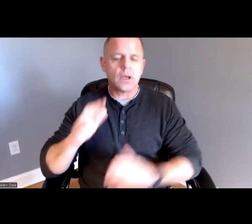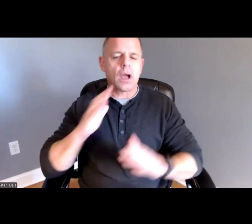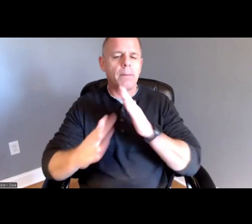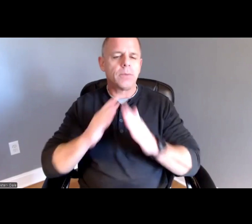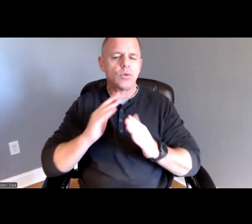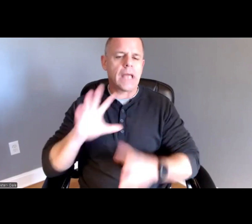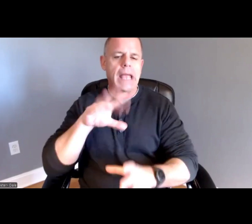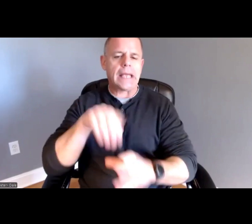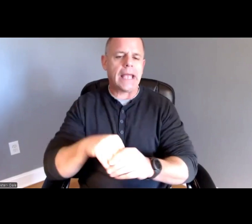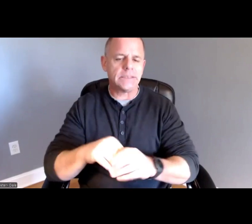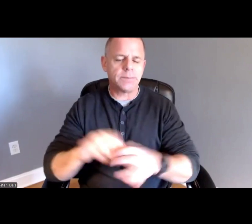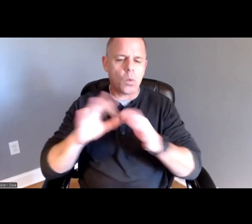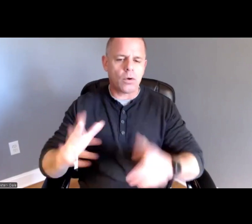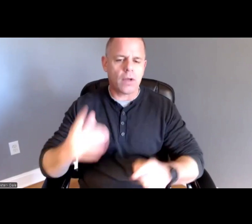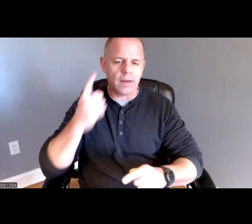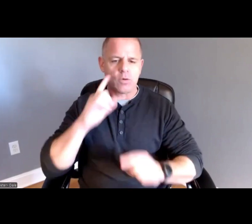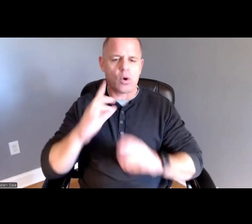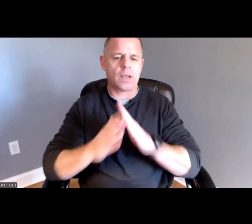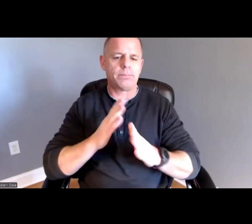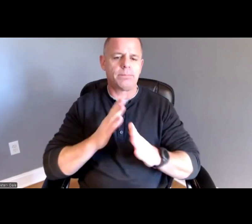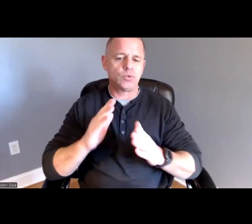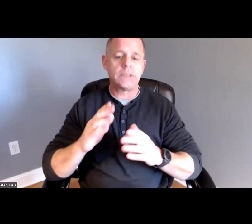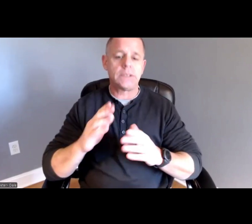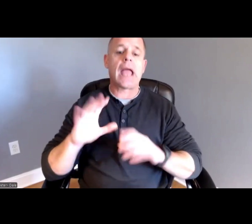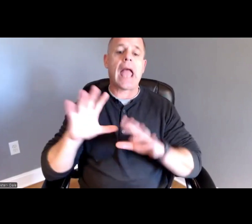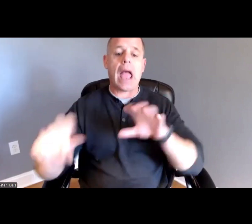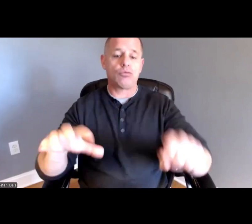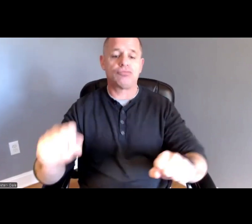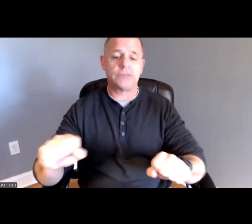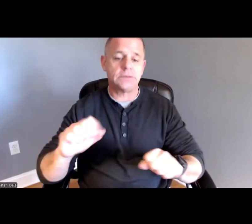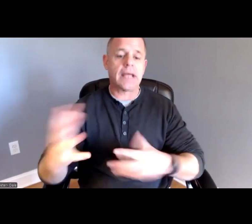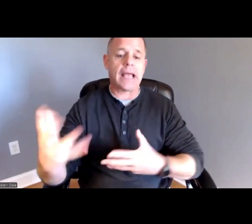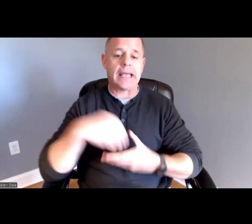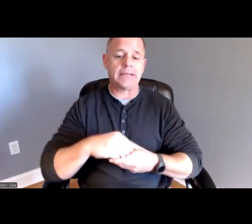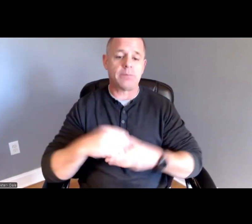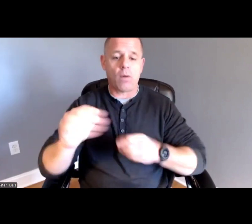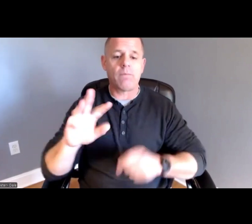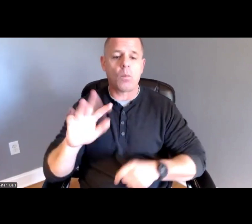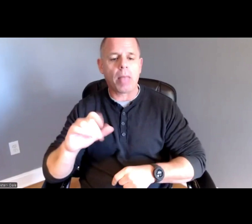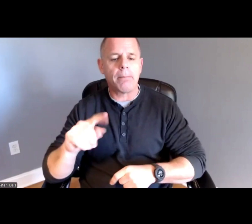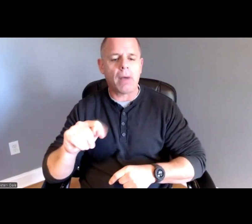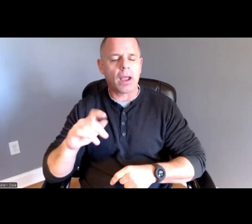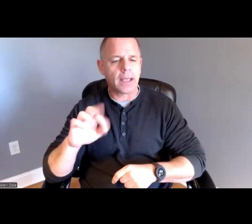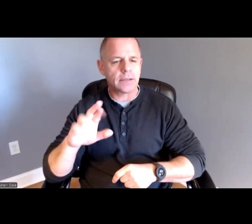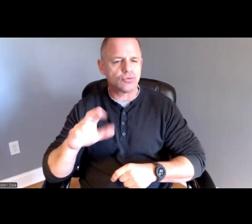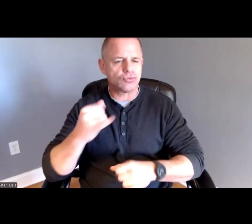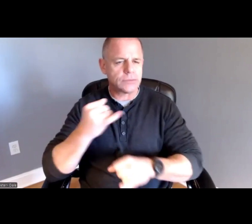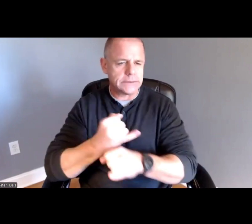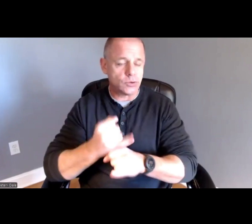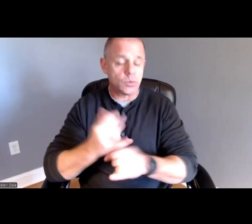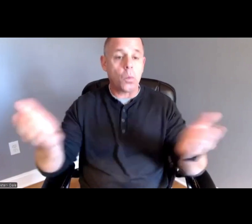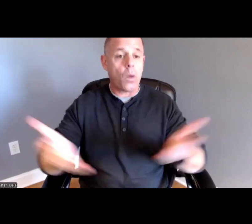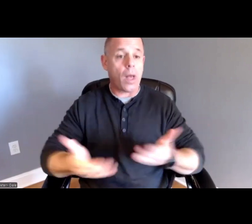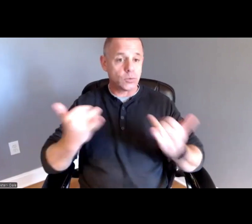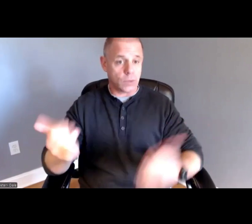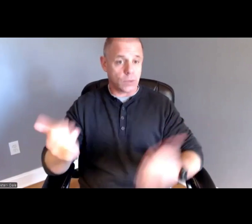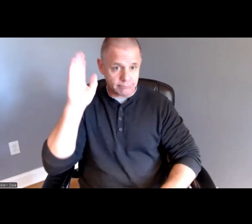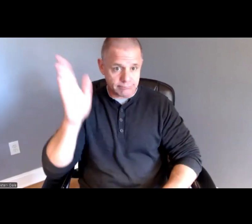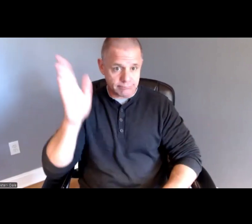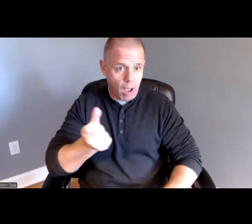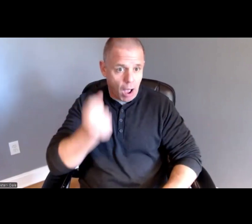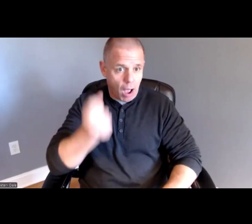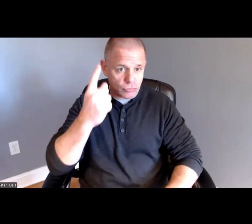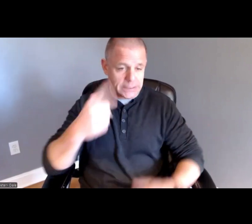Community Outreach and Engagement Office at Wilmot Cancer Institute. I'd like to welcome you to today's webinar, Understanding Lung